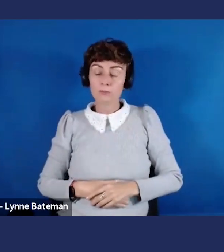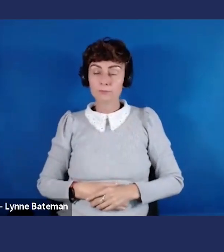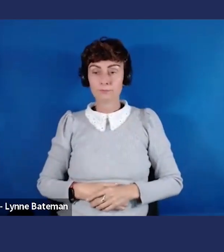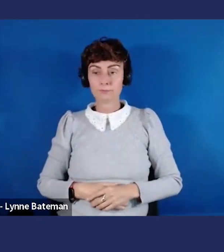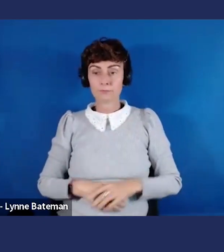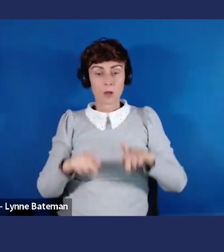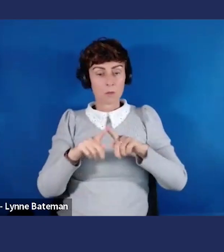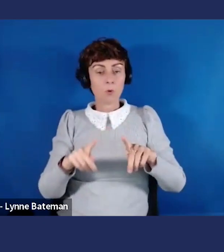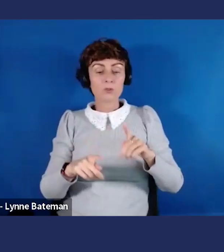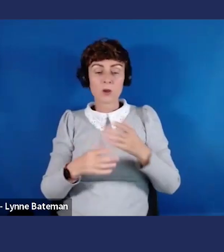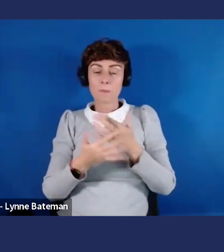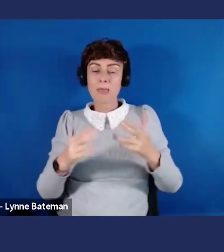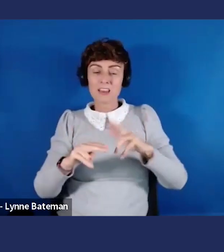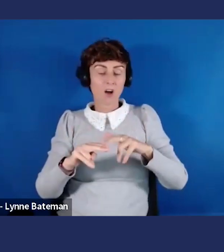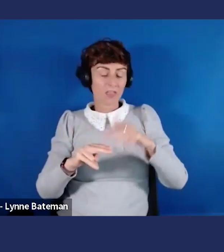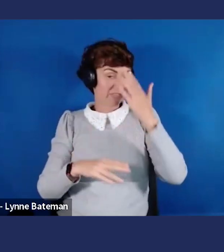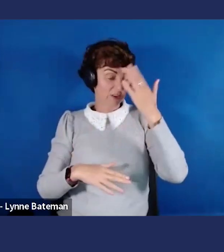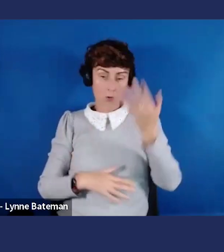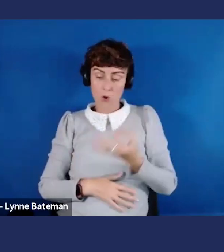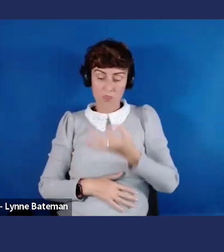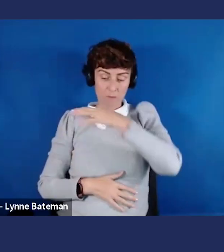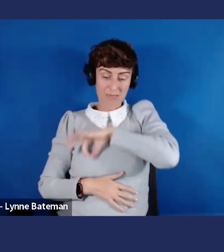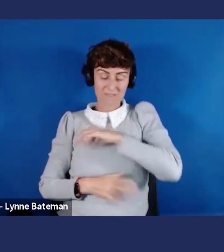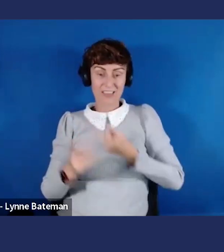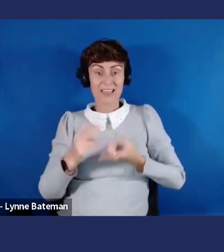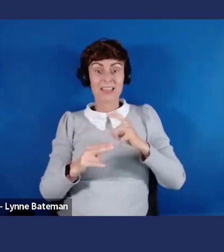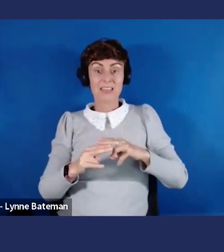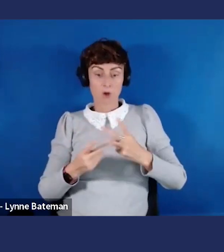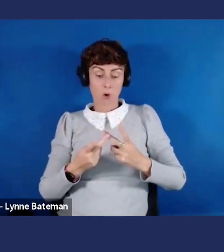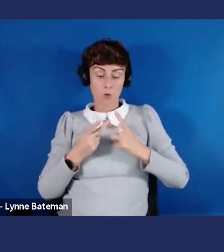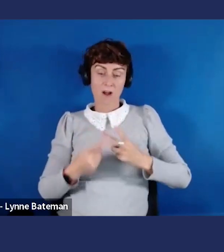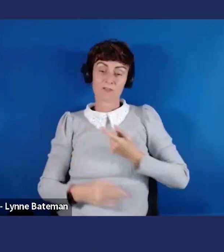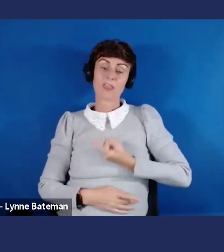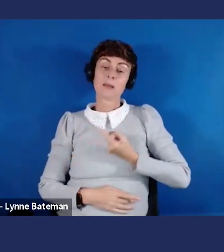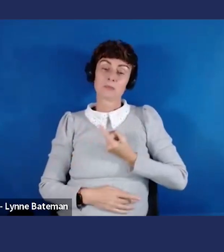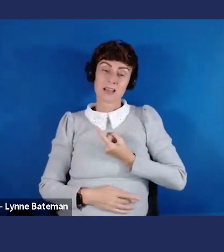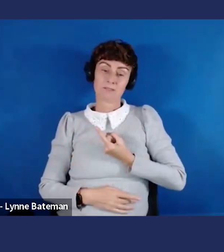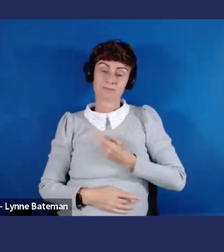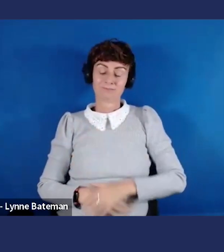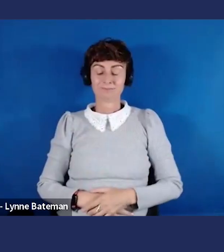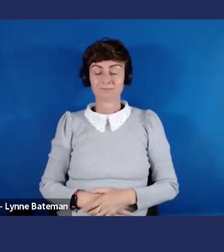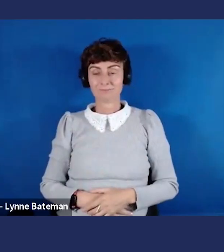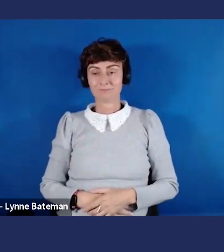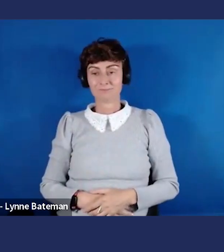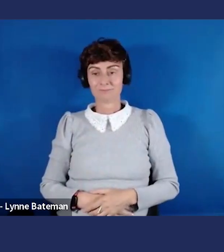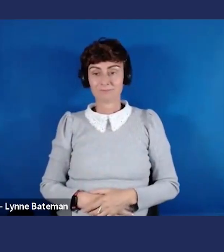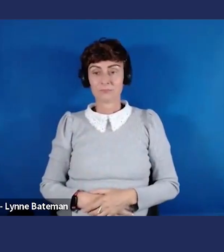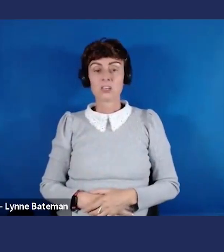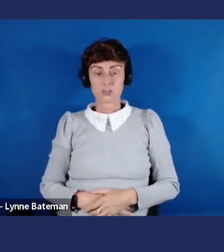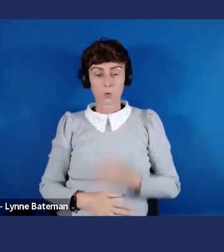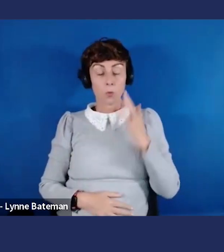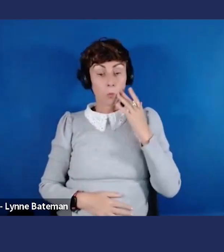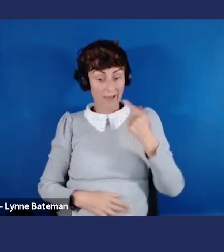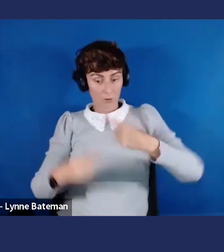the benefit and the impact that will have on their family as a whole, and that tends to be the motivating factor for a lot of dads. So when we talk about birth